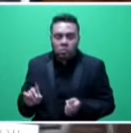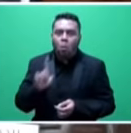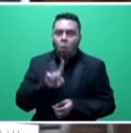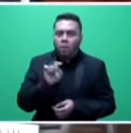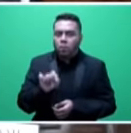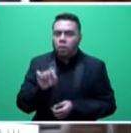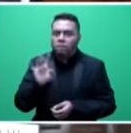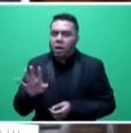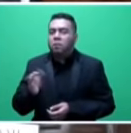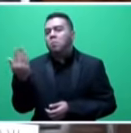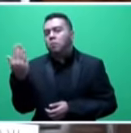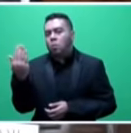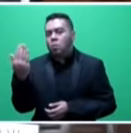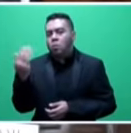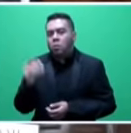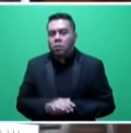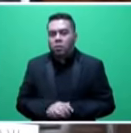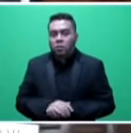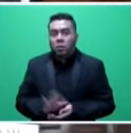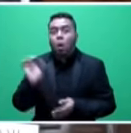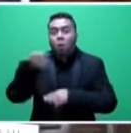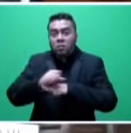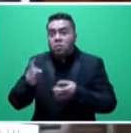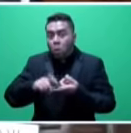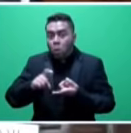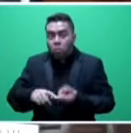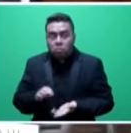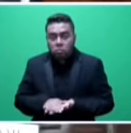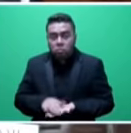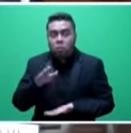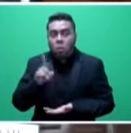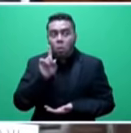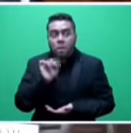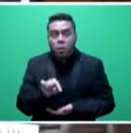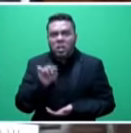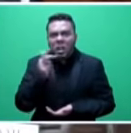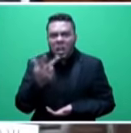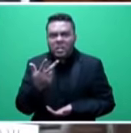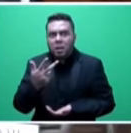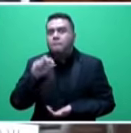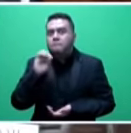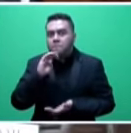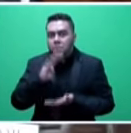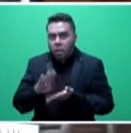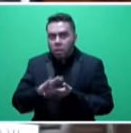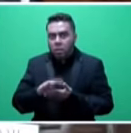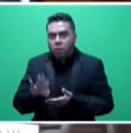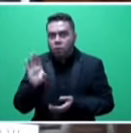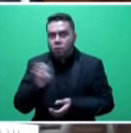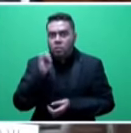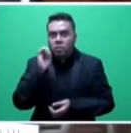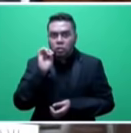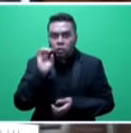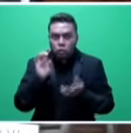before. Overseas loan, 1.4 billion, increase of 0.8 billion from the 0.6 billion announced